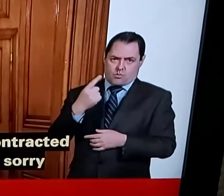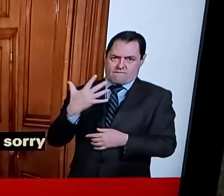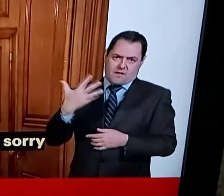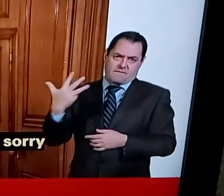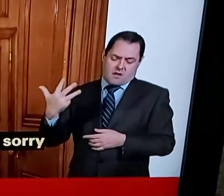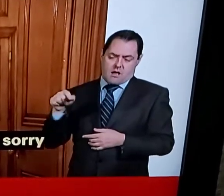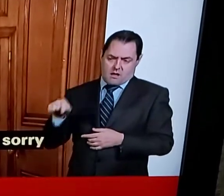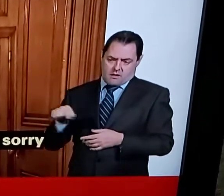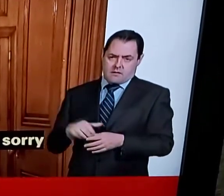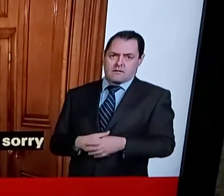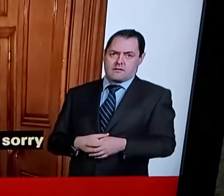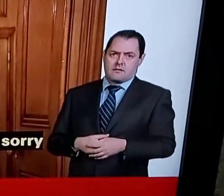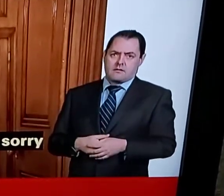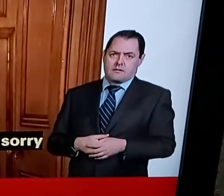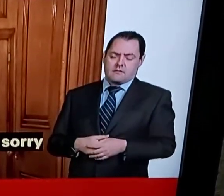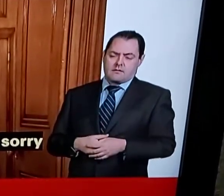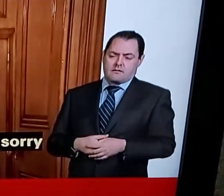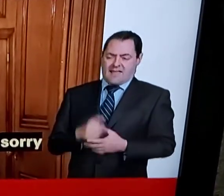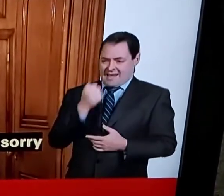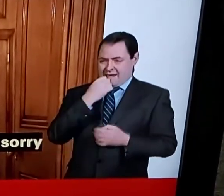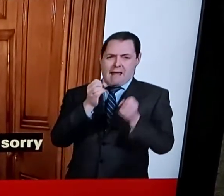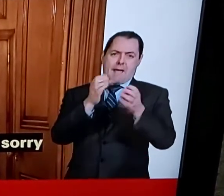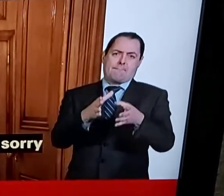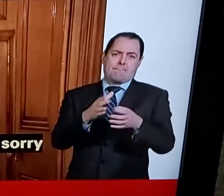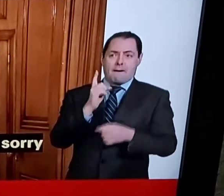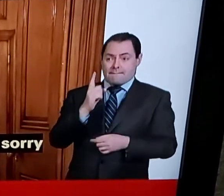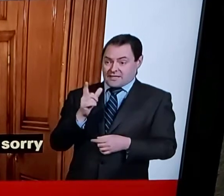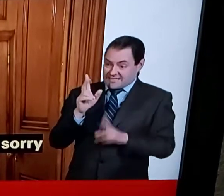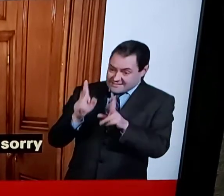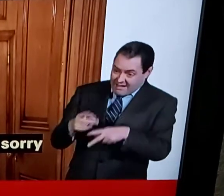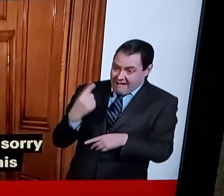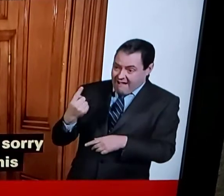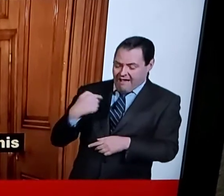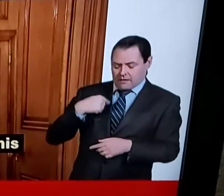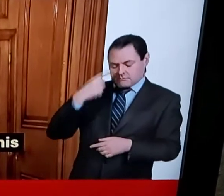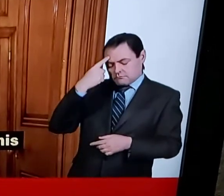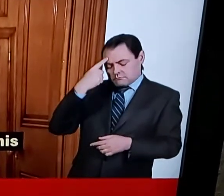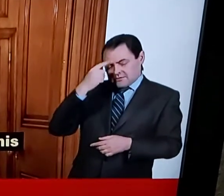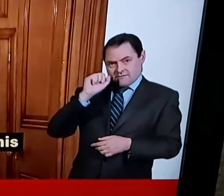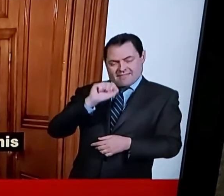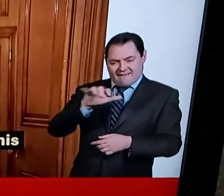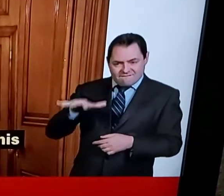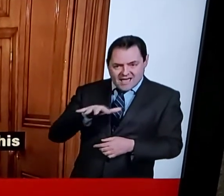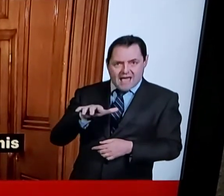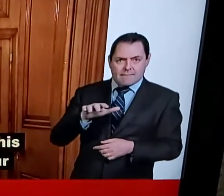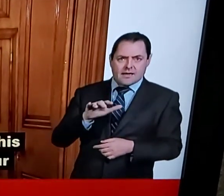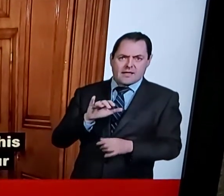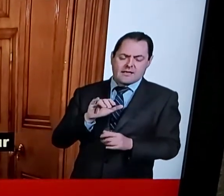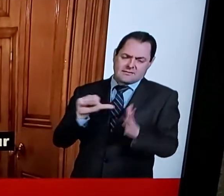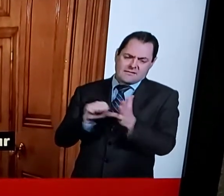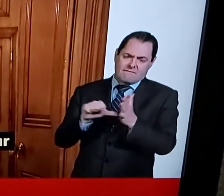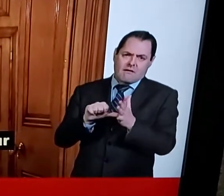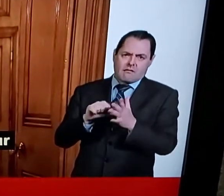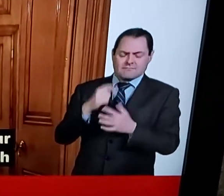Every death in this pandemic is a tragedy, and our thoughts and our prayers are with their loved ones at what must be an incredibly difficult time.